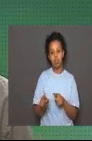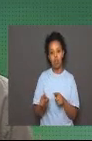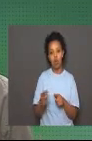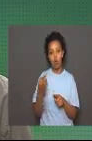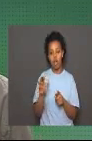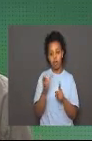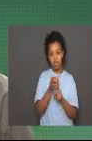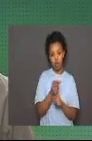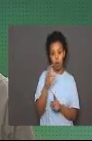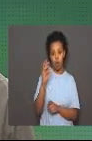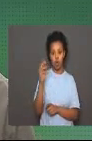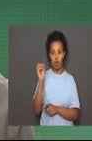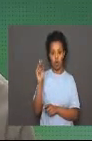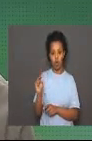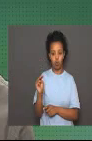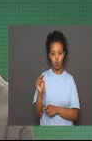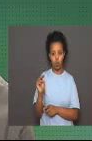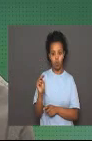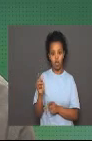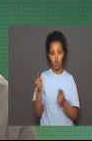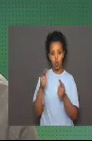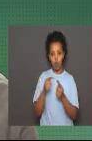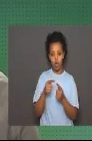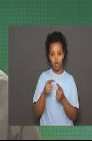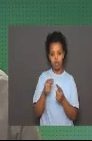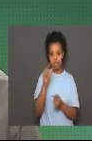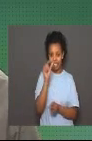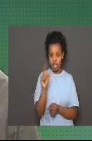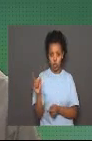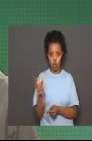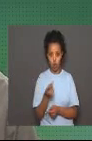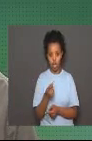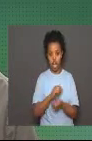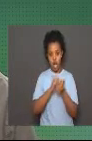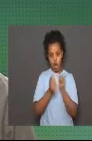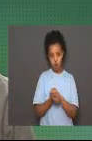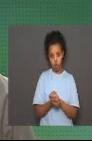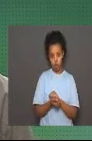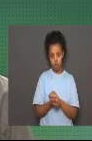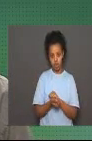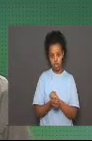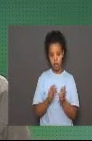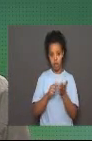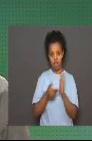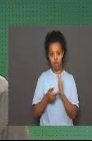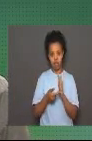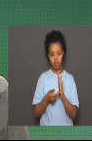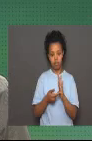whole chromosomes to small alterations involving just a single